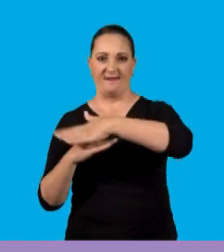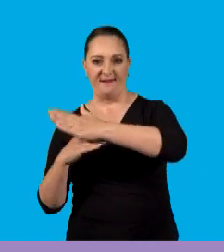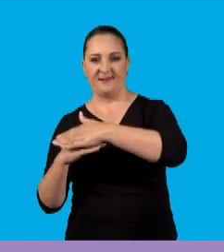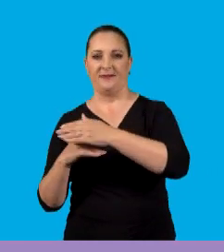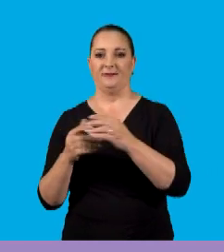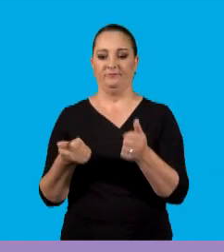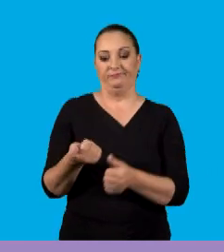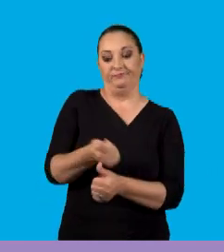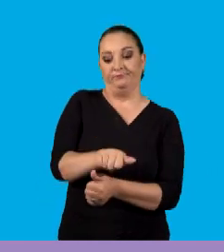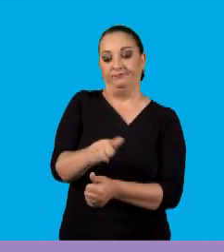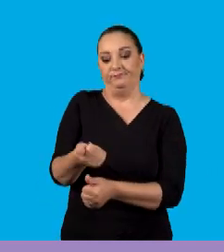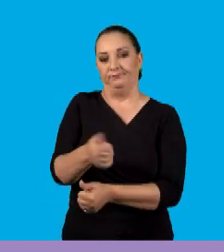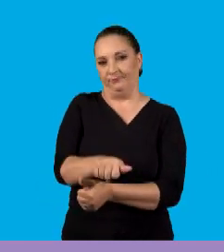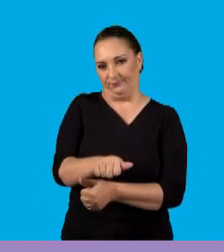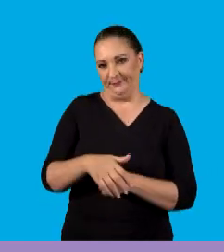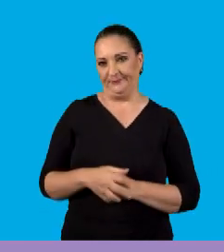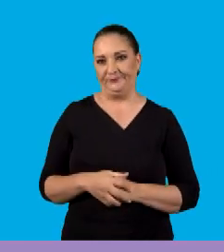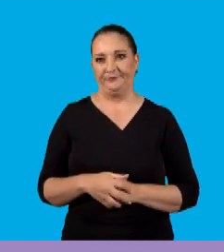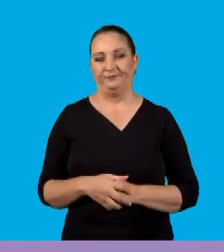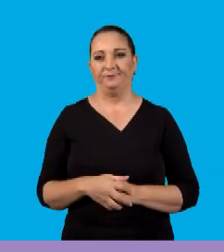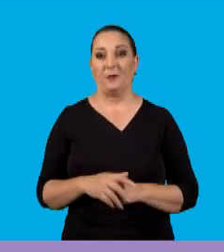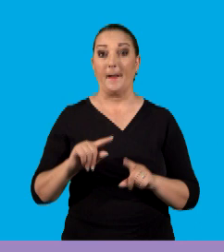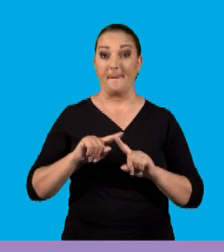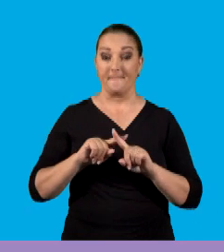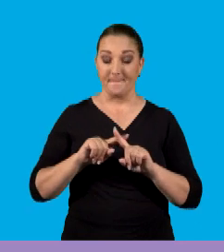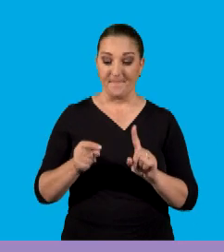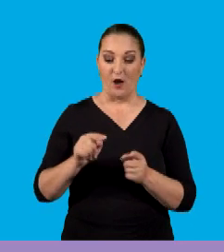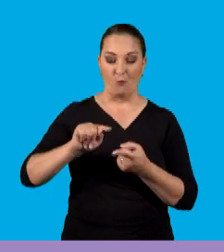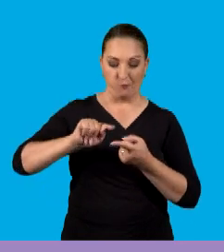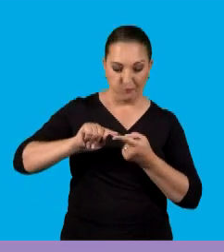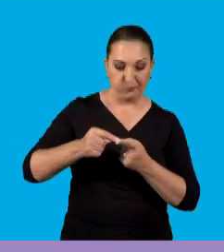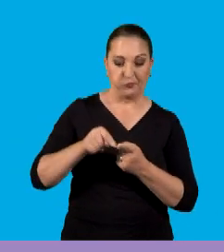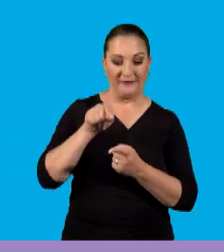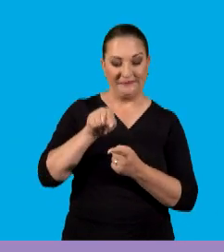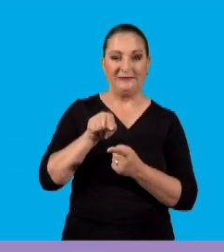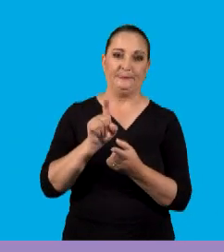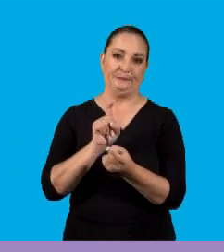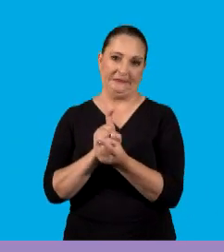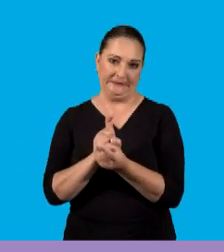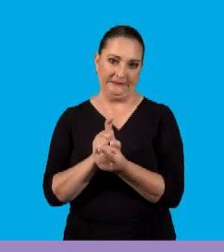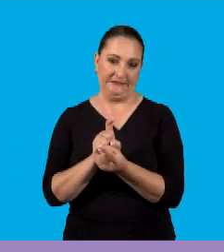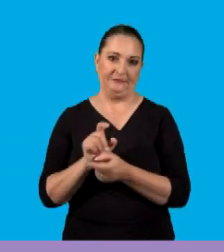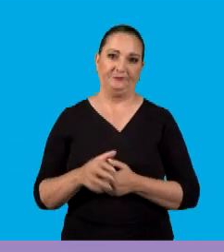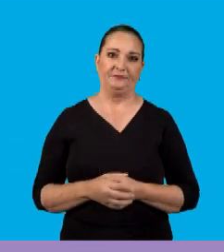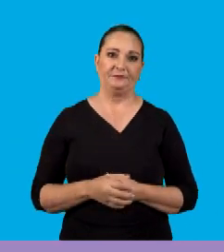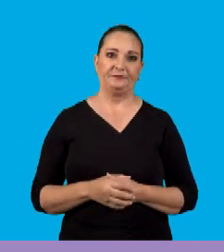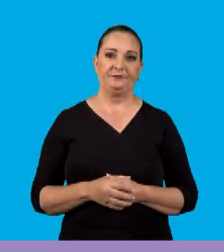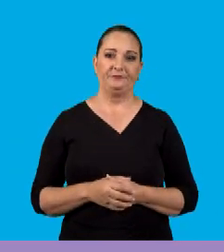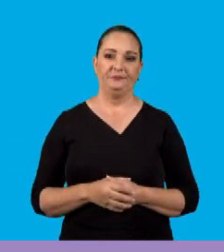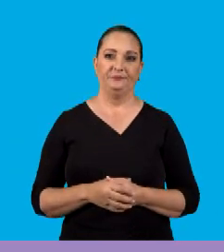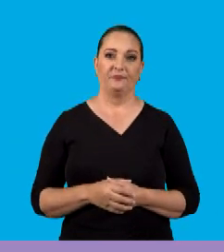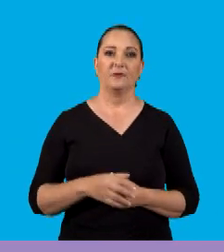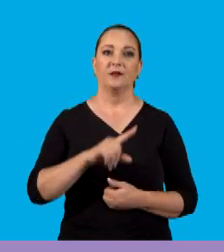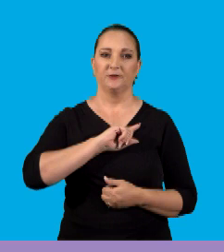and the angle that was formed there, these two pieces of pizza, I'll mark them with those circles. Those two